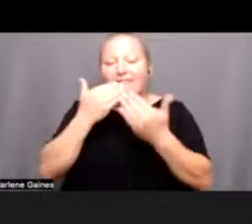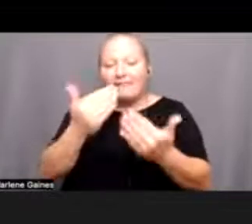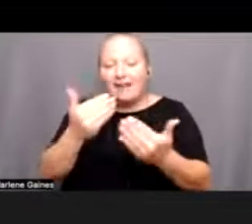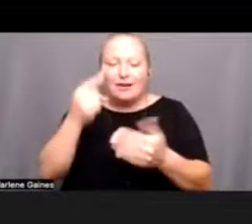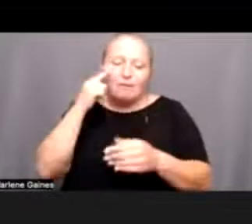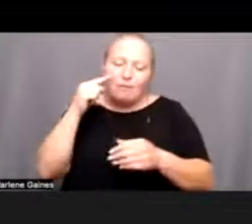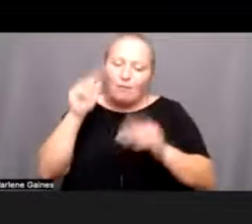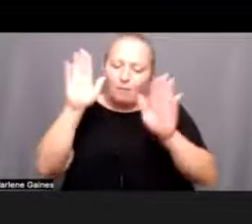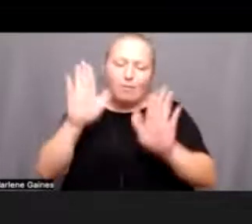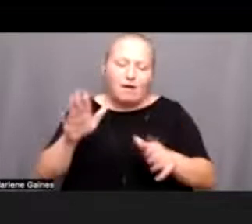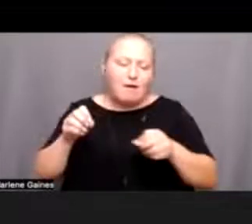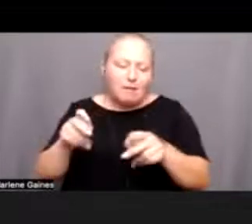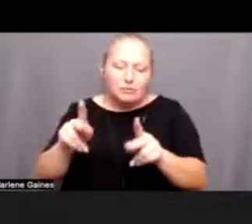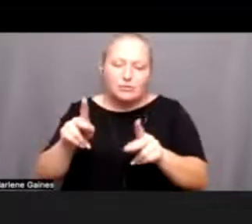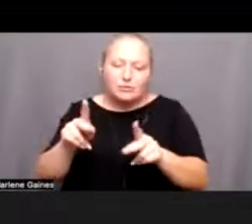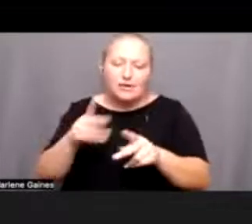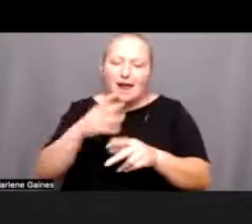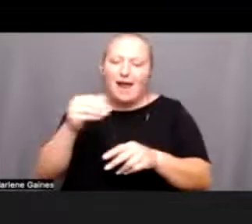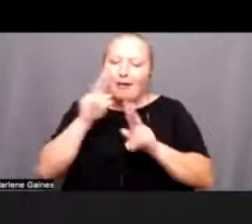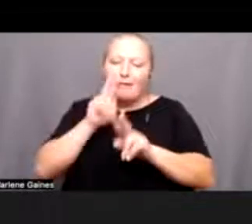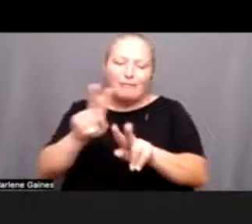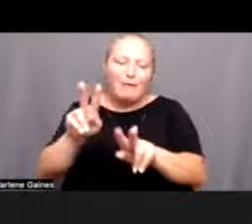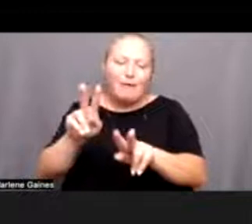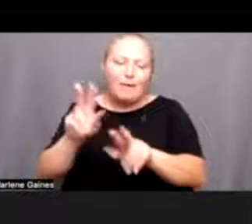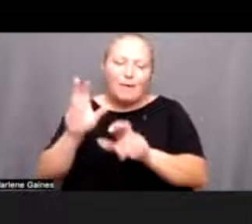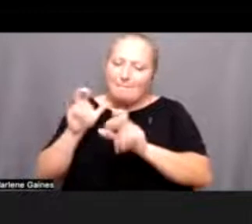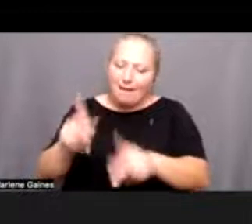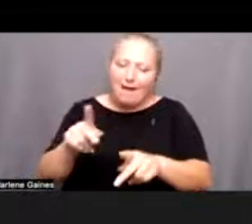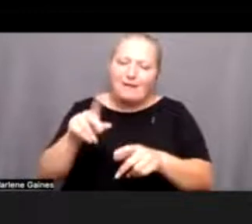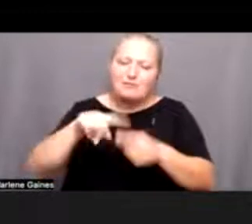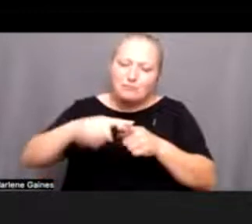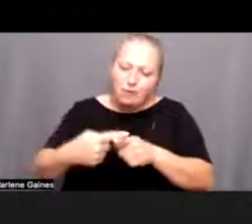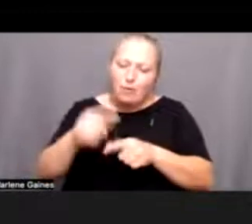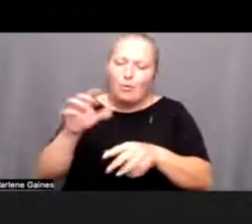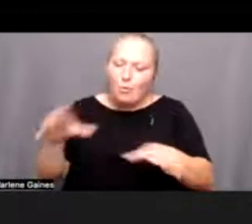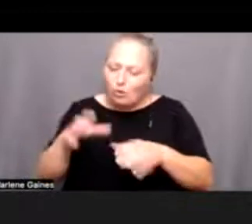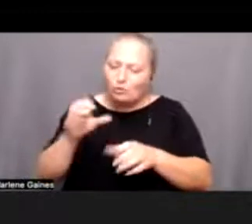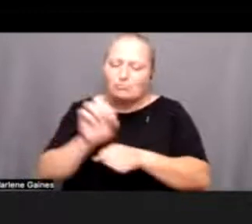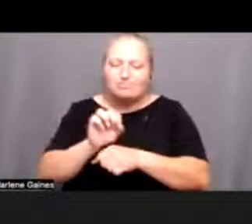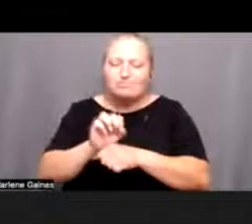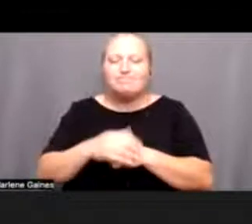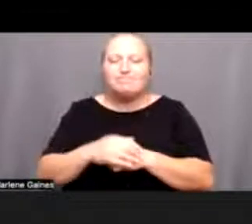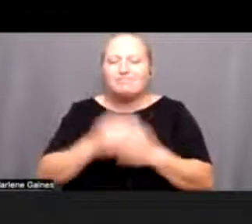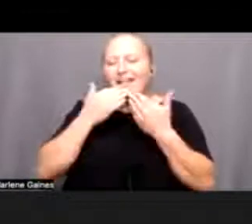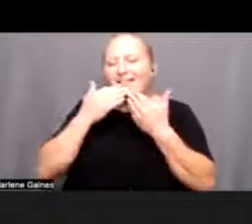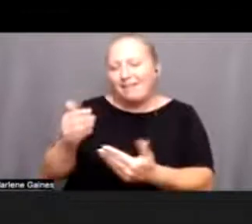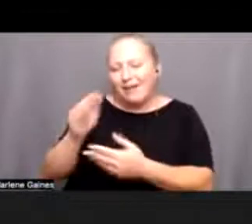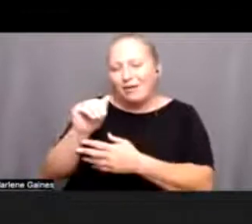wonderful opportunity. And I look forward to coming back and starting the work. Thank you,